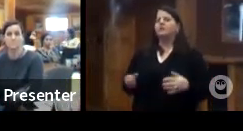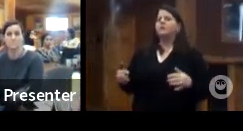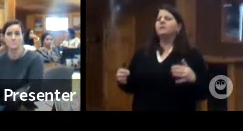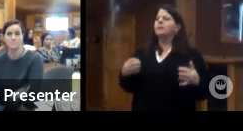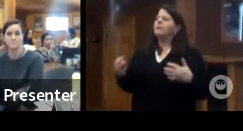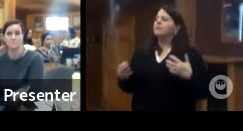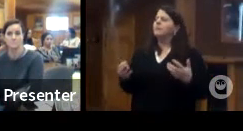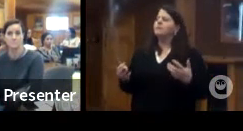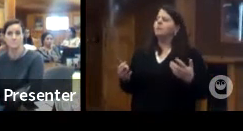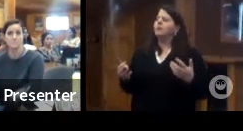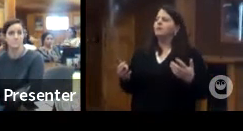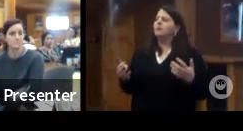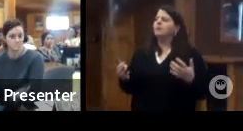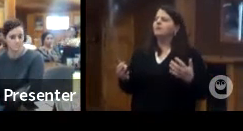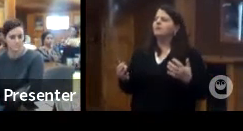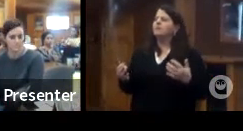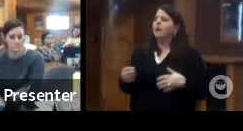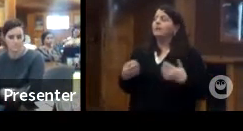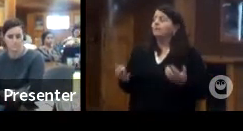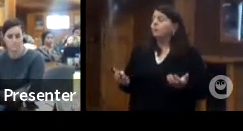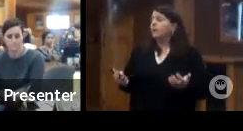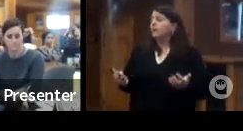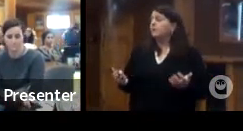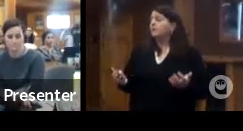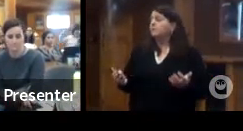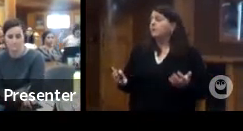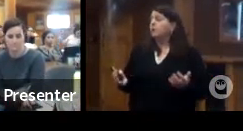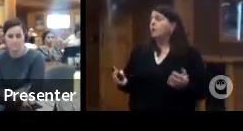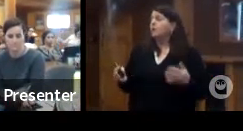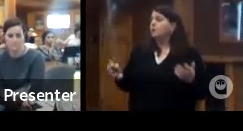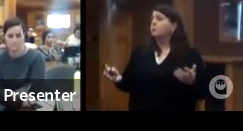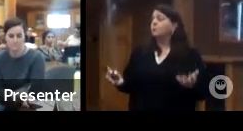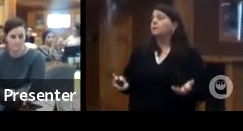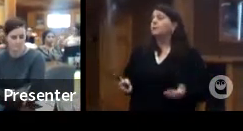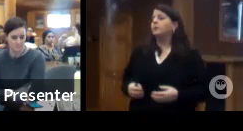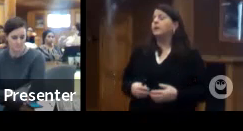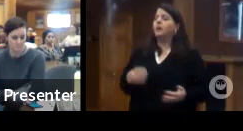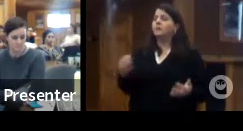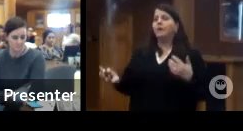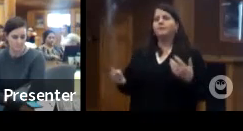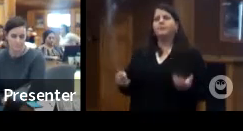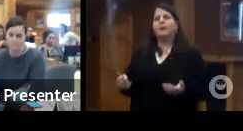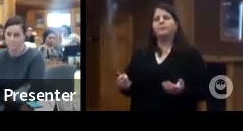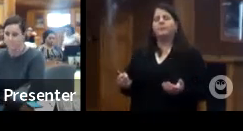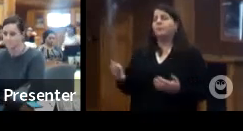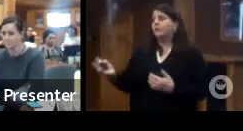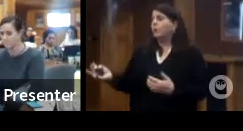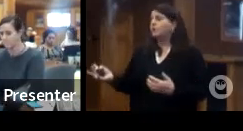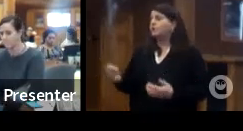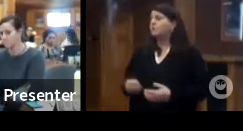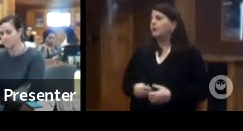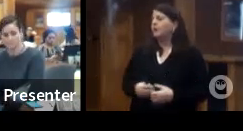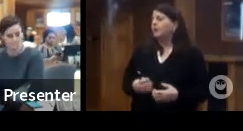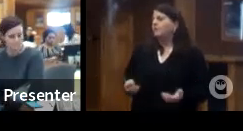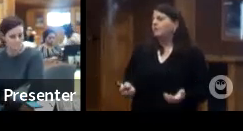them. So just think about some of these questions and then formulate, you know, a good response to it, and talk to others about, you know,